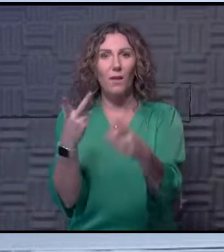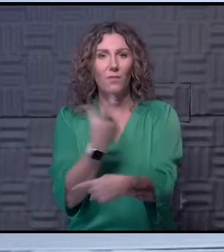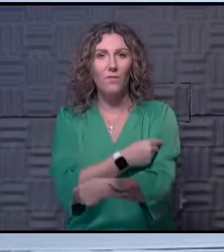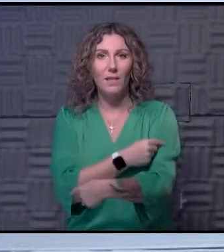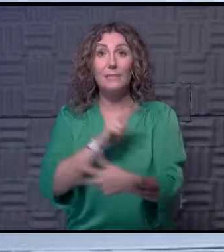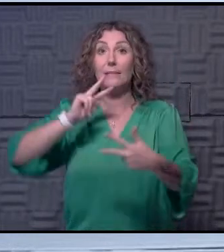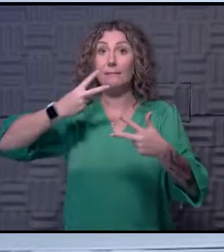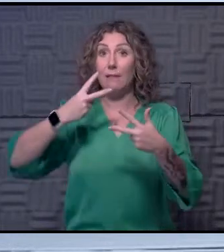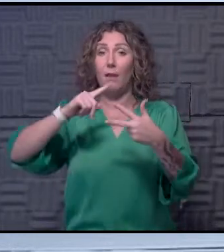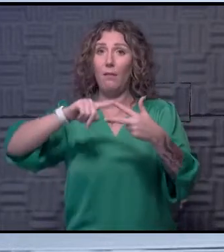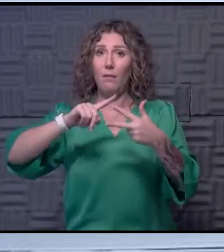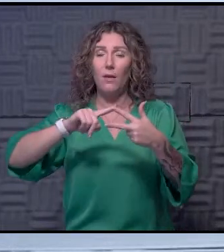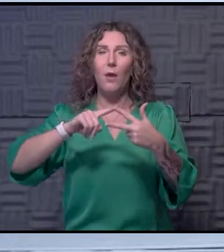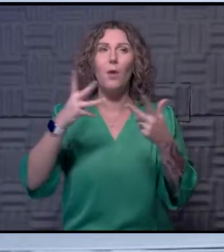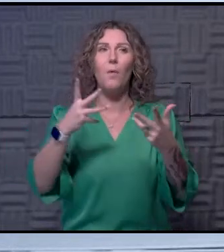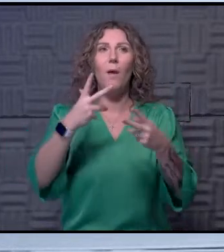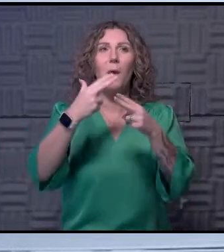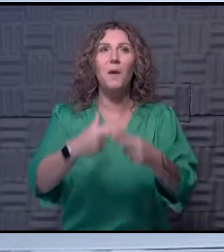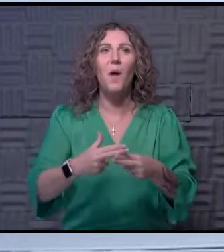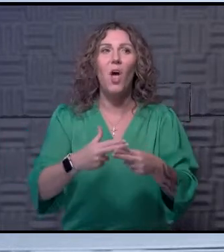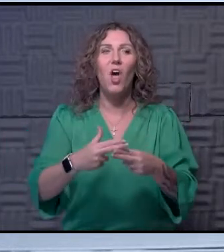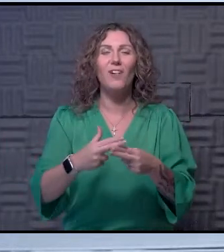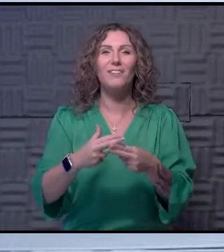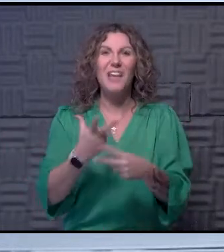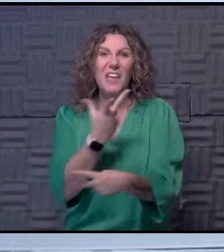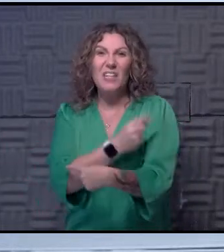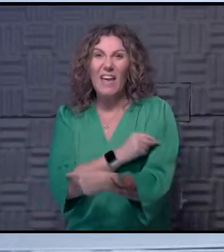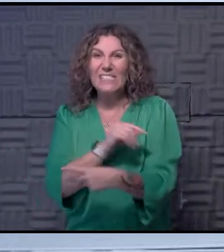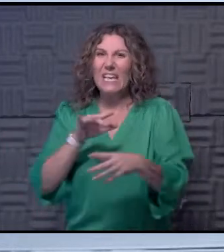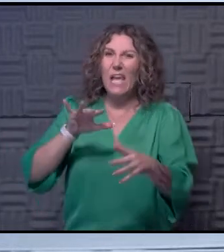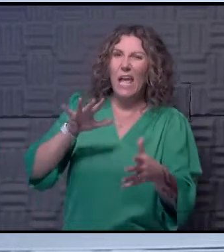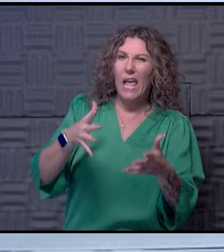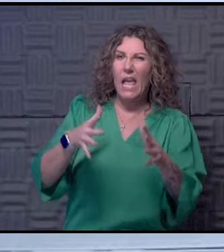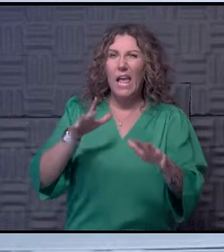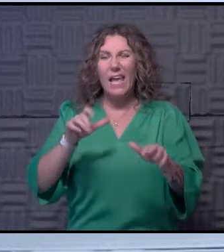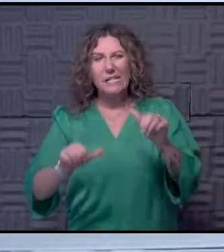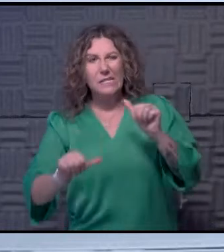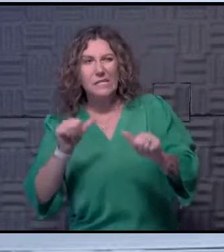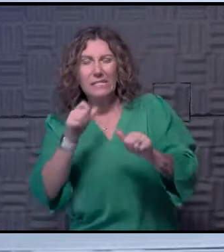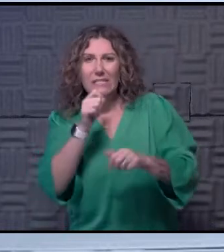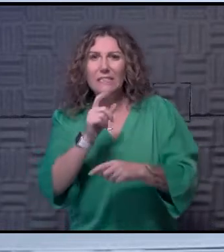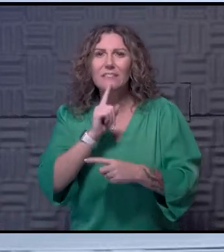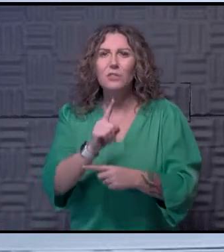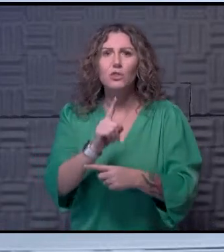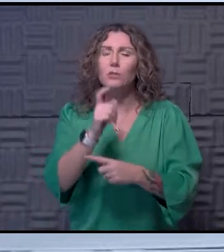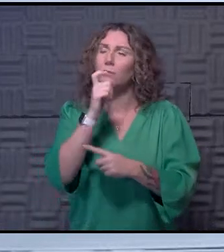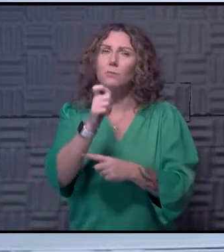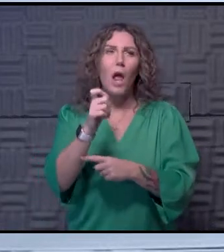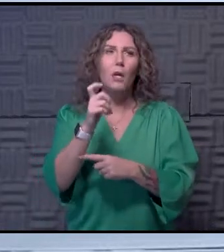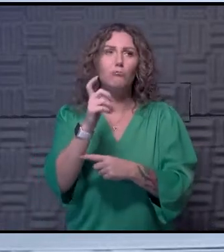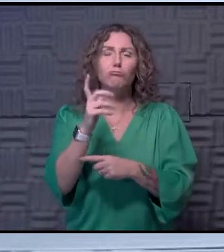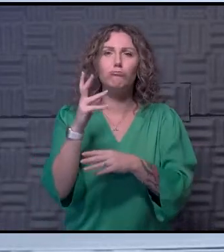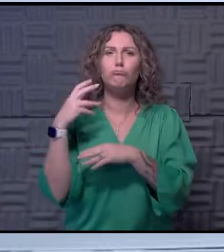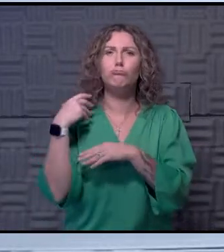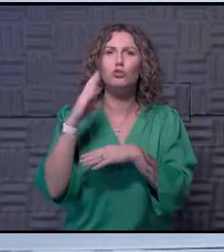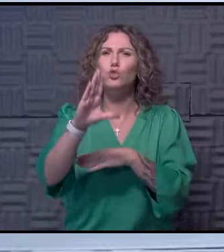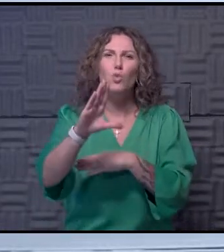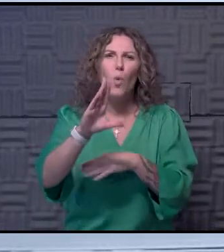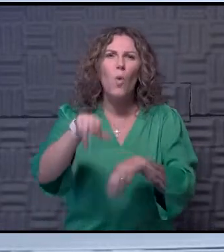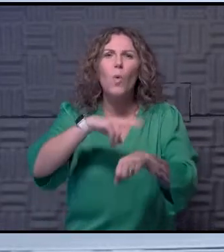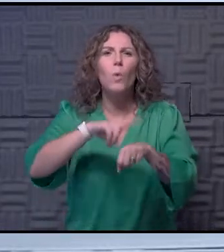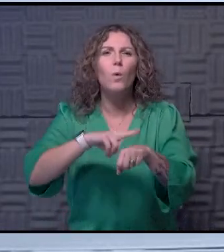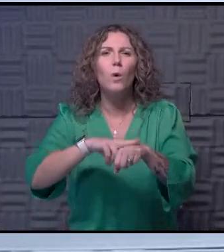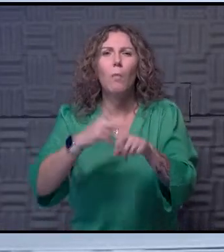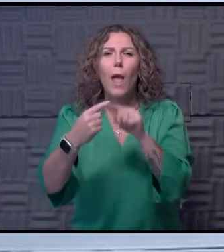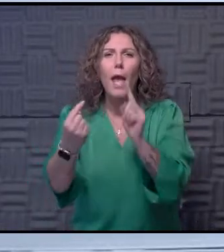second audience is what I call vaccine hesitant people. And these are not really traditional anti-vaxxers. These are people